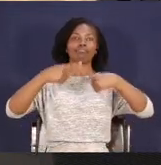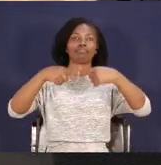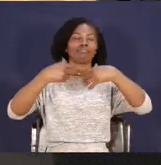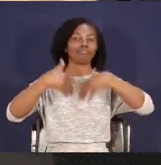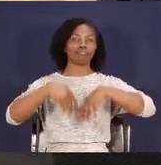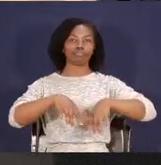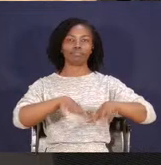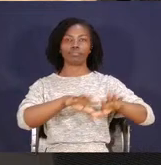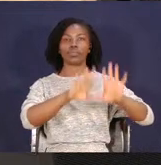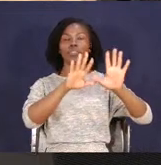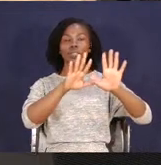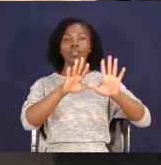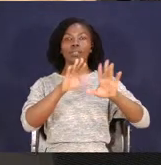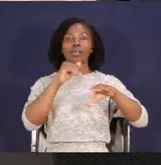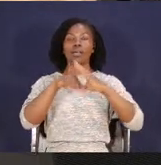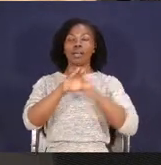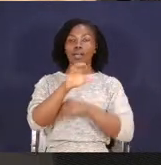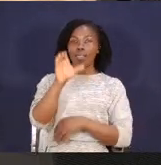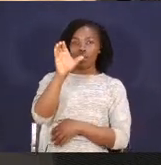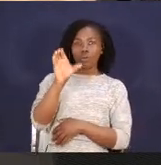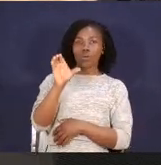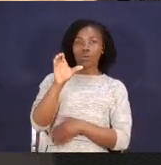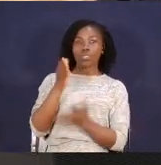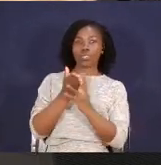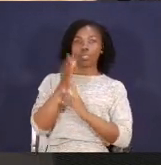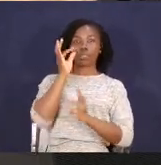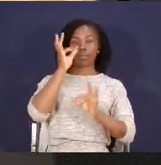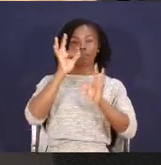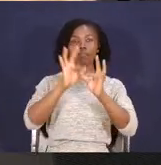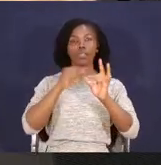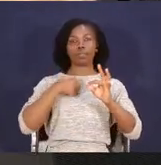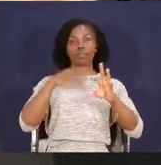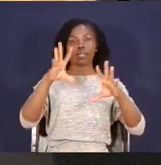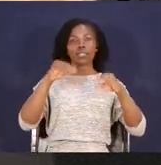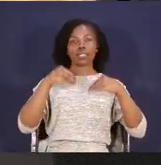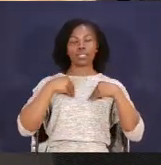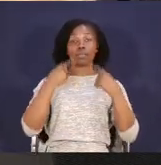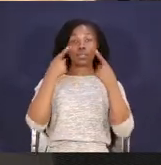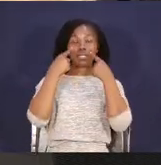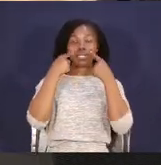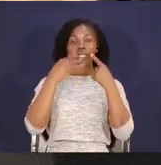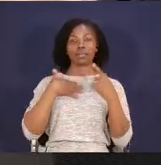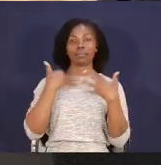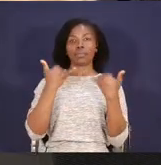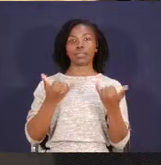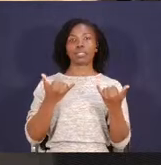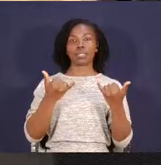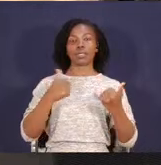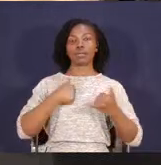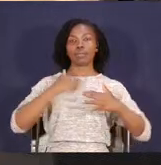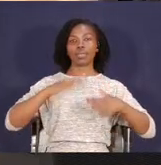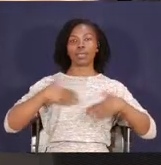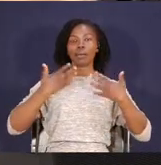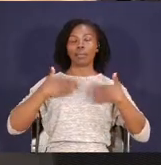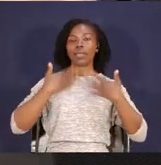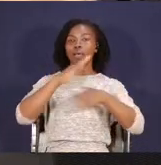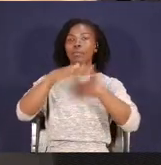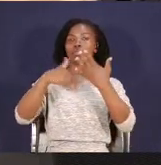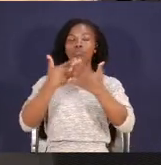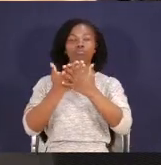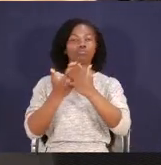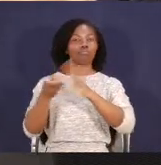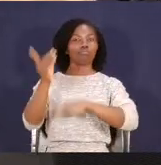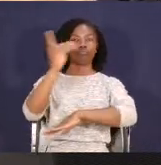away. It was there. By faith, I received my sight. And now, I'm happy all the